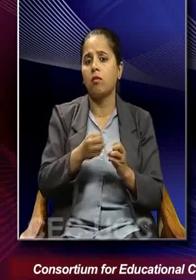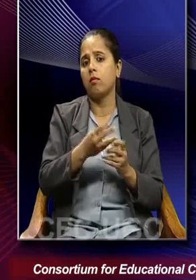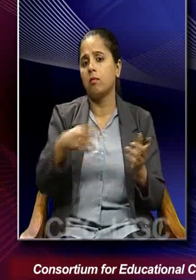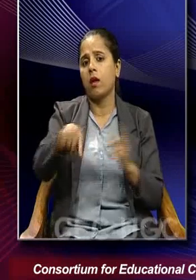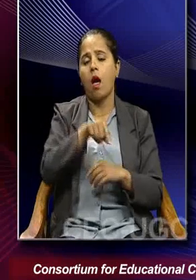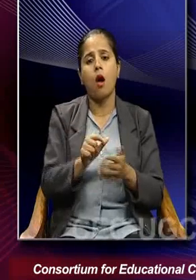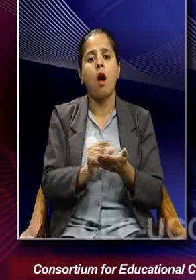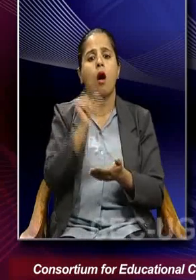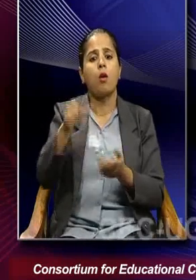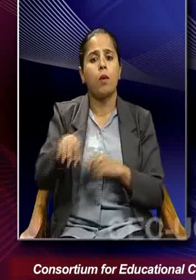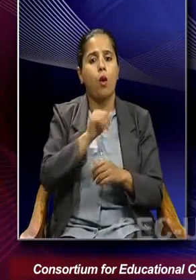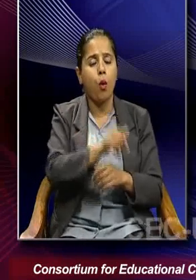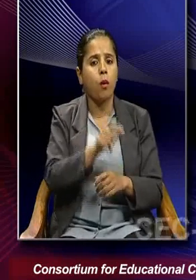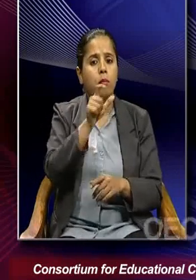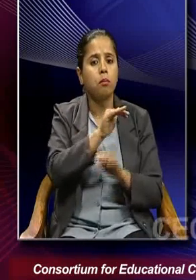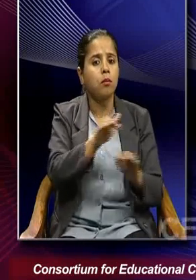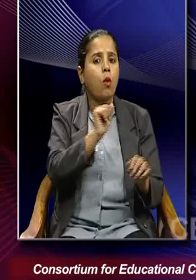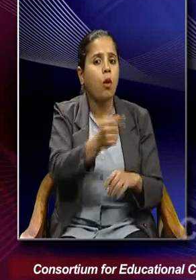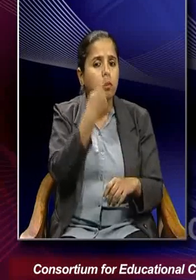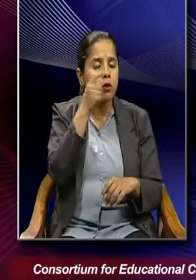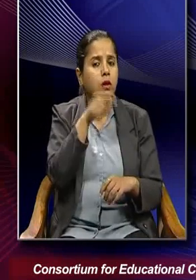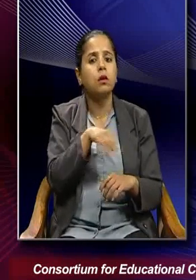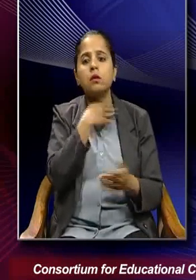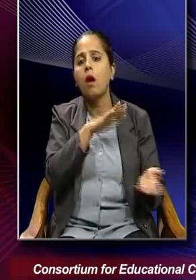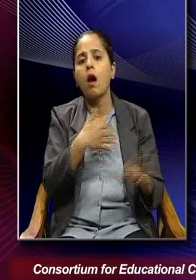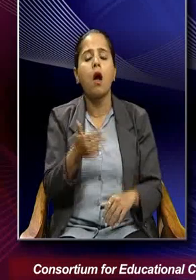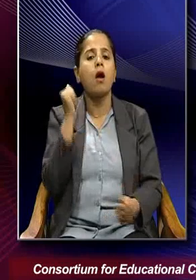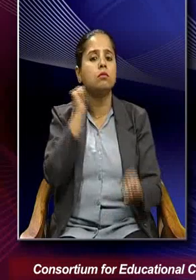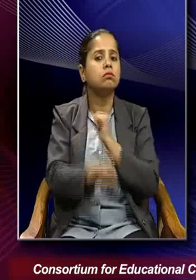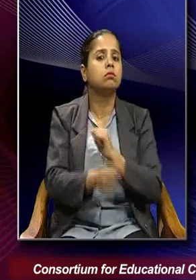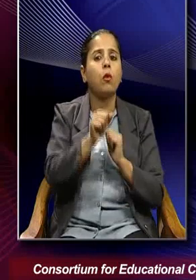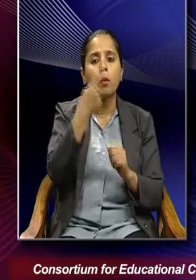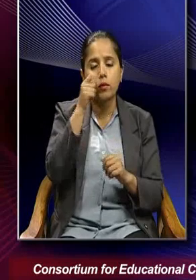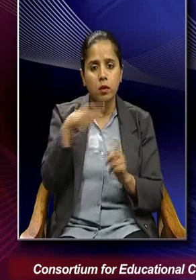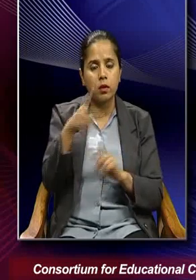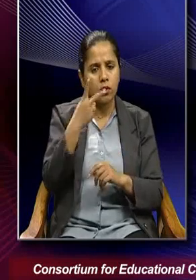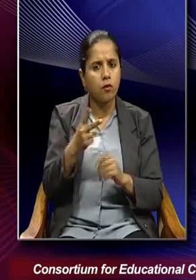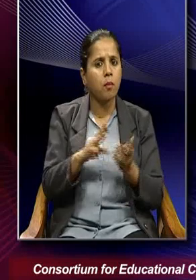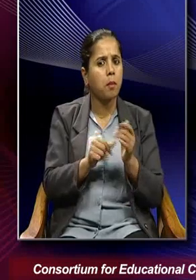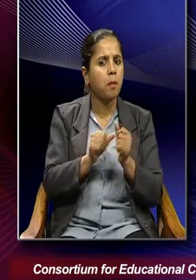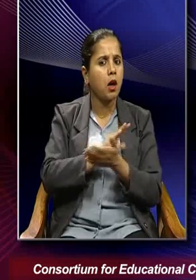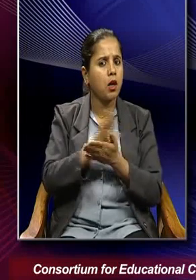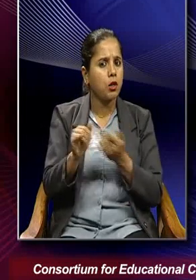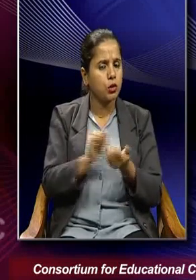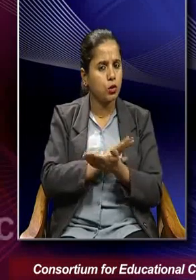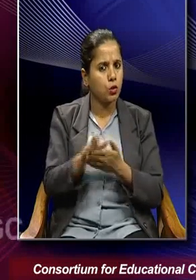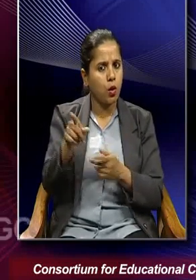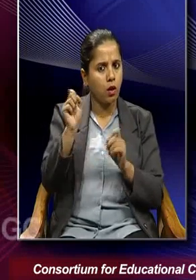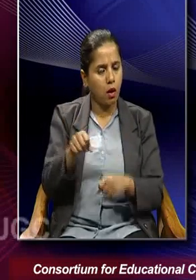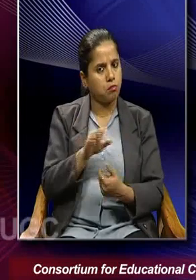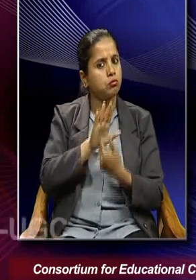parents had died in a road accident. So we find that Mahesh Bhatt was able to